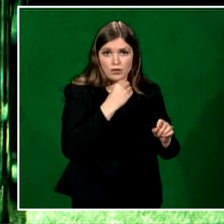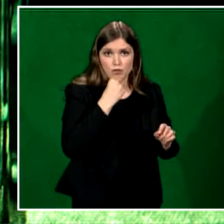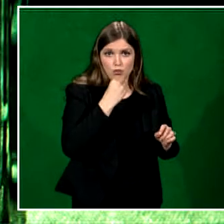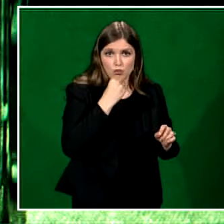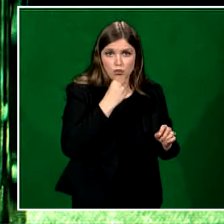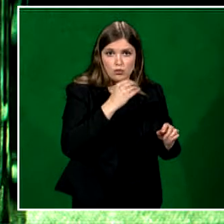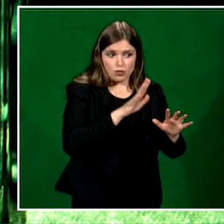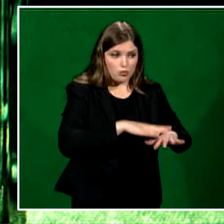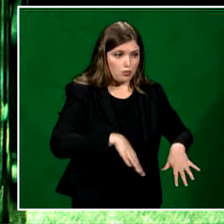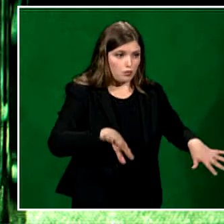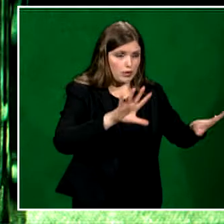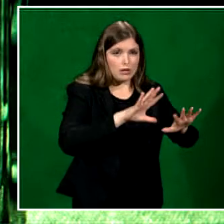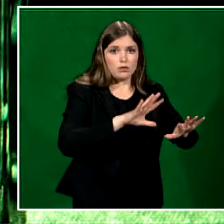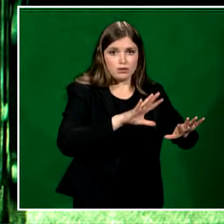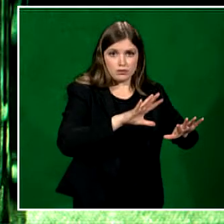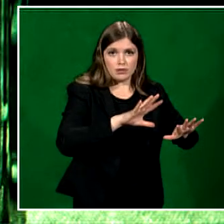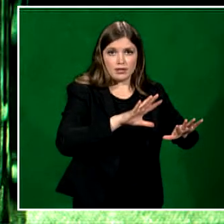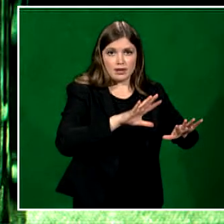explicitly